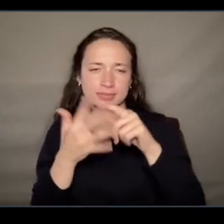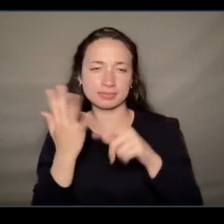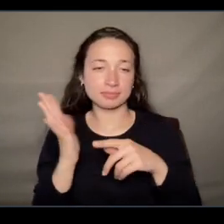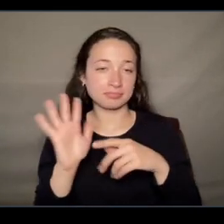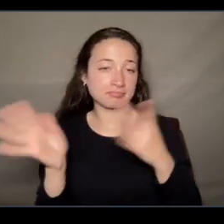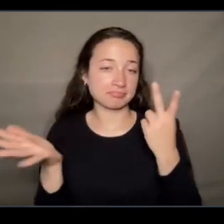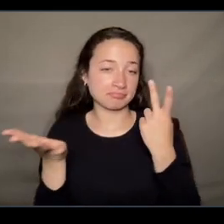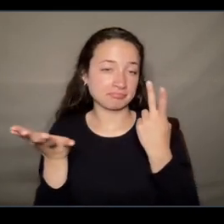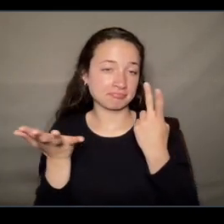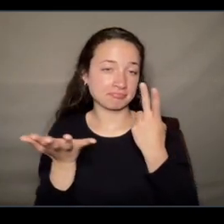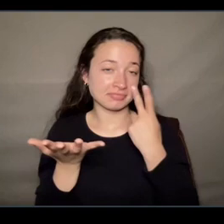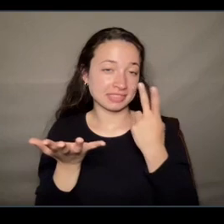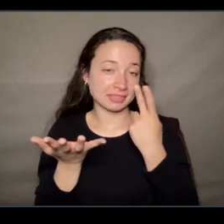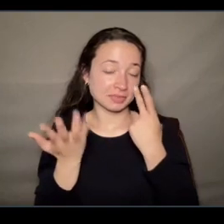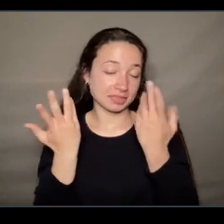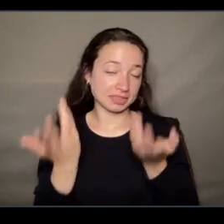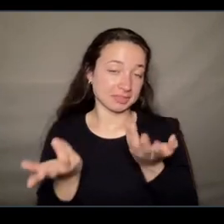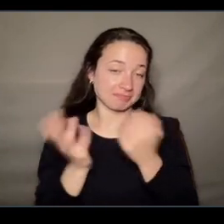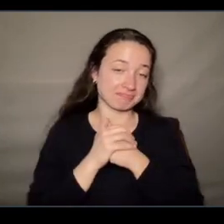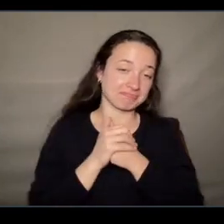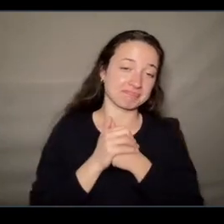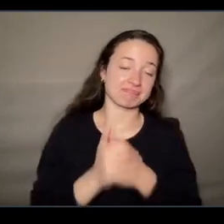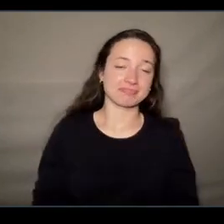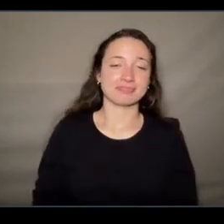And see what you think.